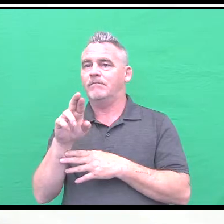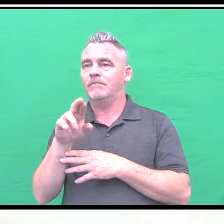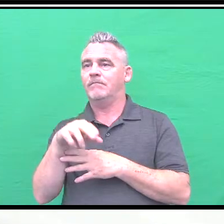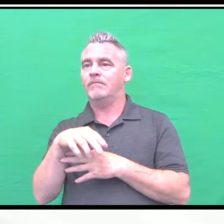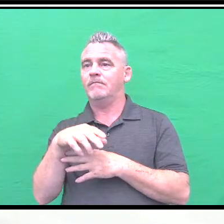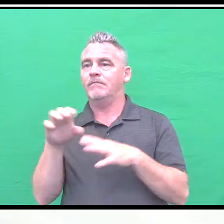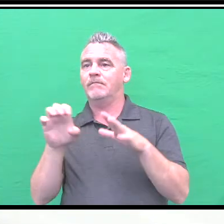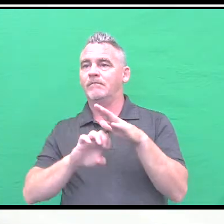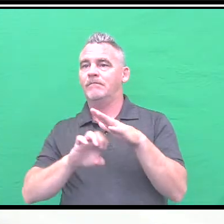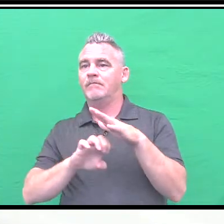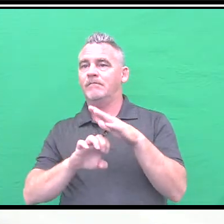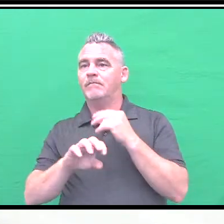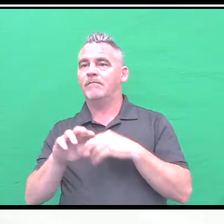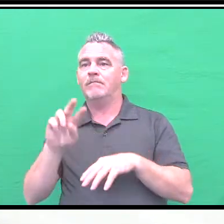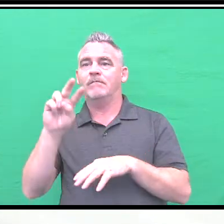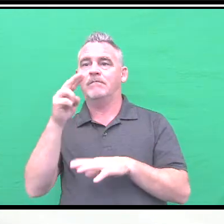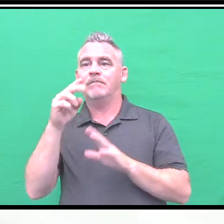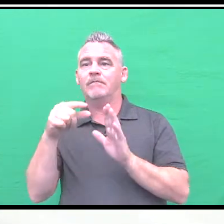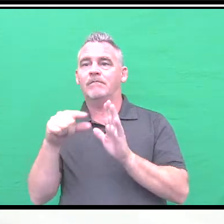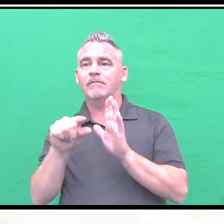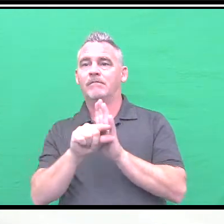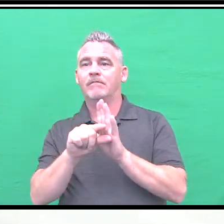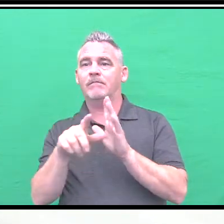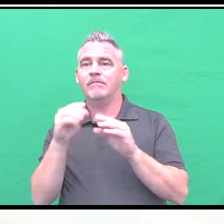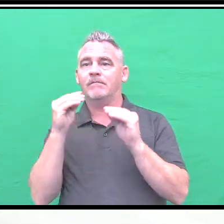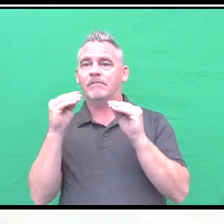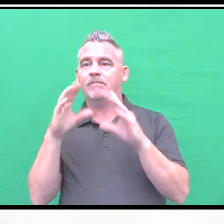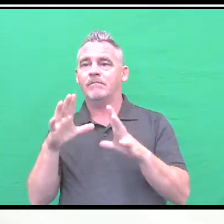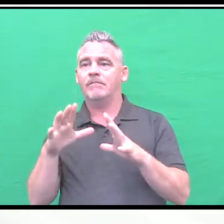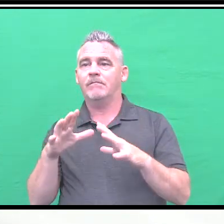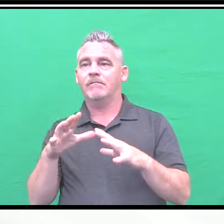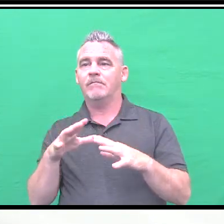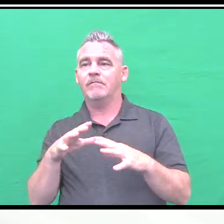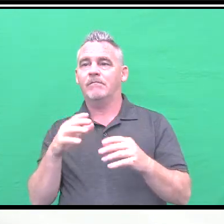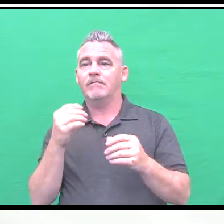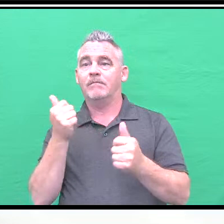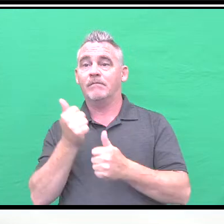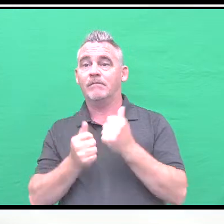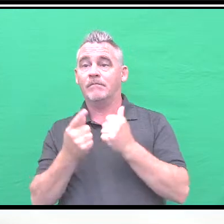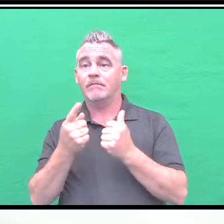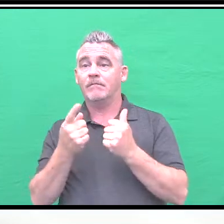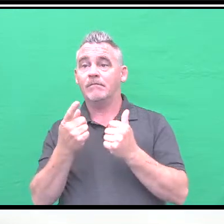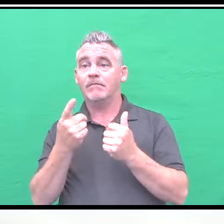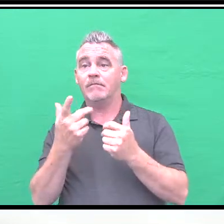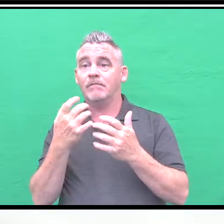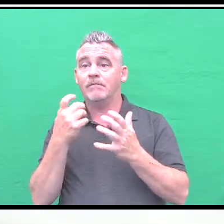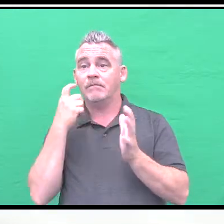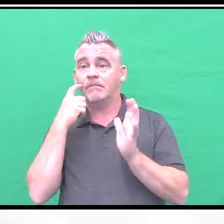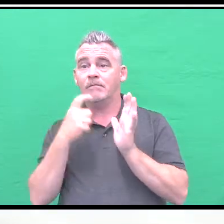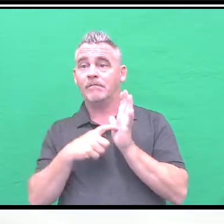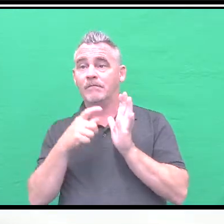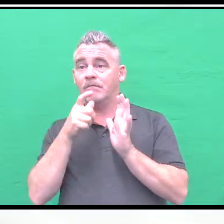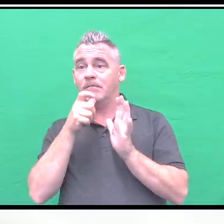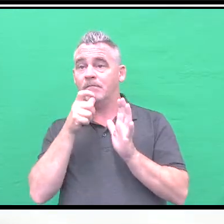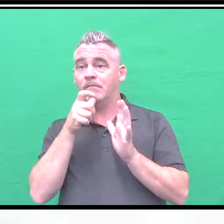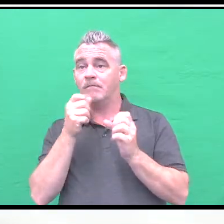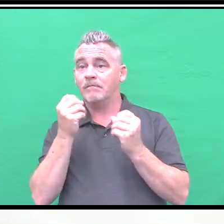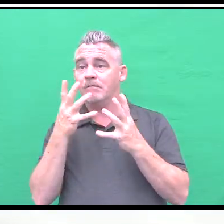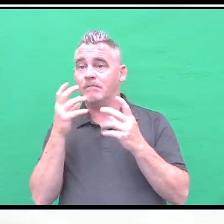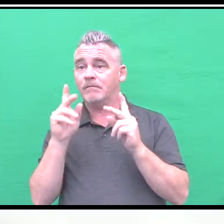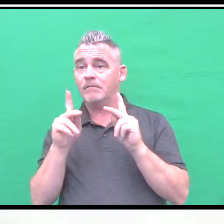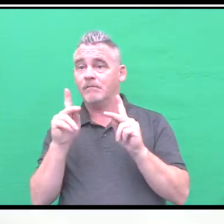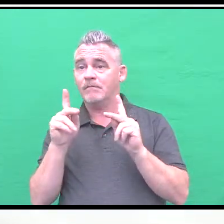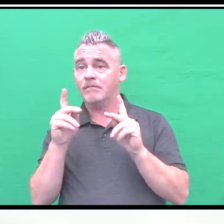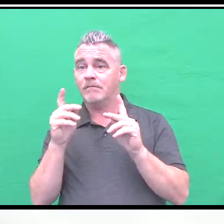there anyone in the audience you would like to recognize? Thank you. Yes, there's a lot of people I want to recognize